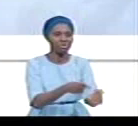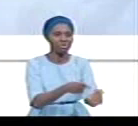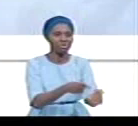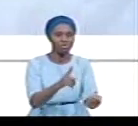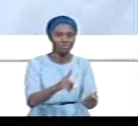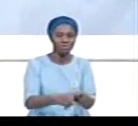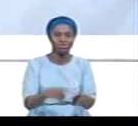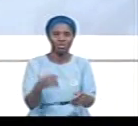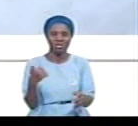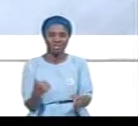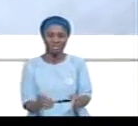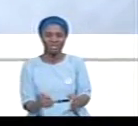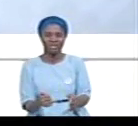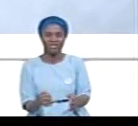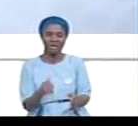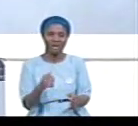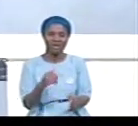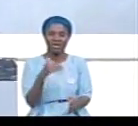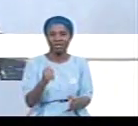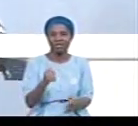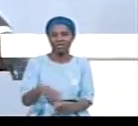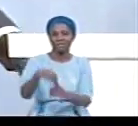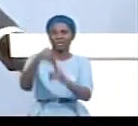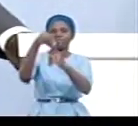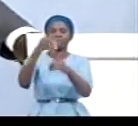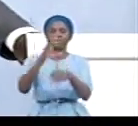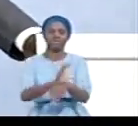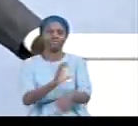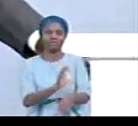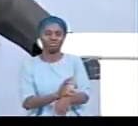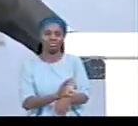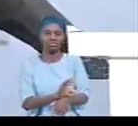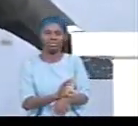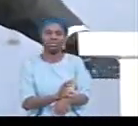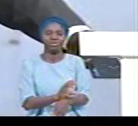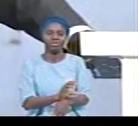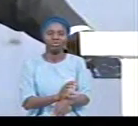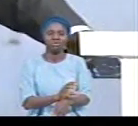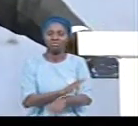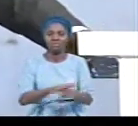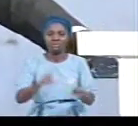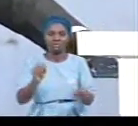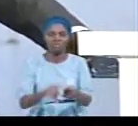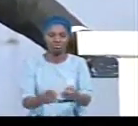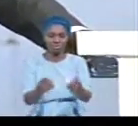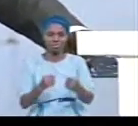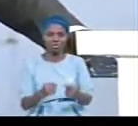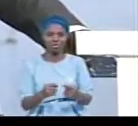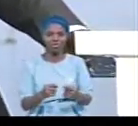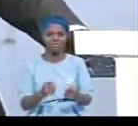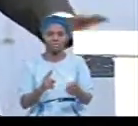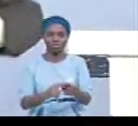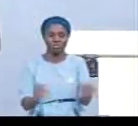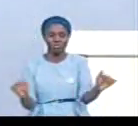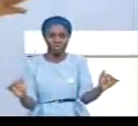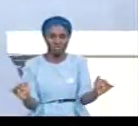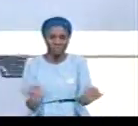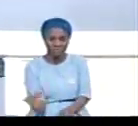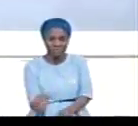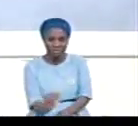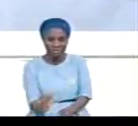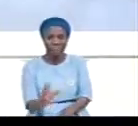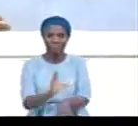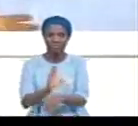vision. It doesn't have to come from the same church in nomenclature, in name.